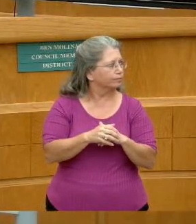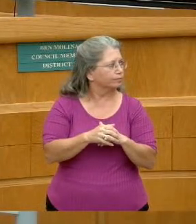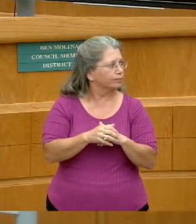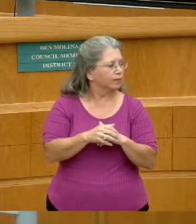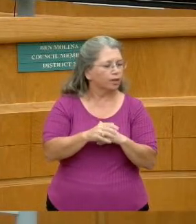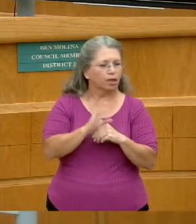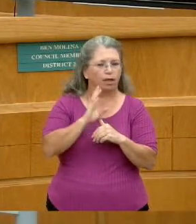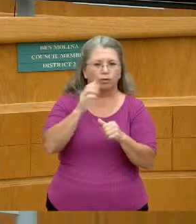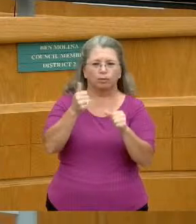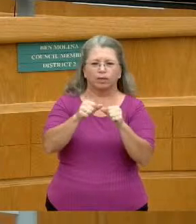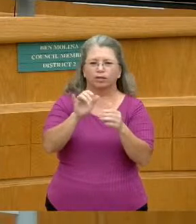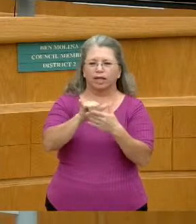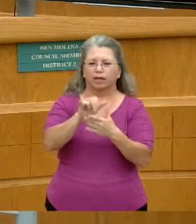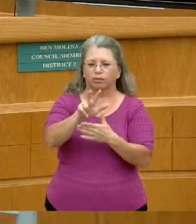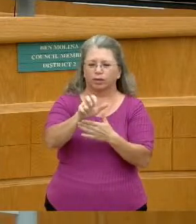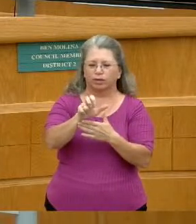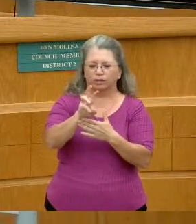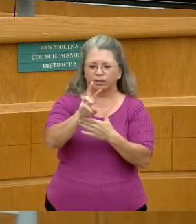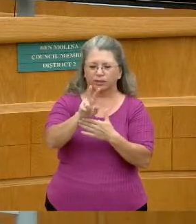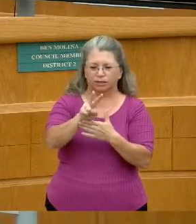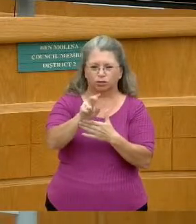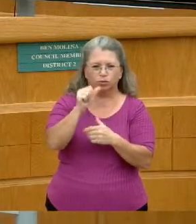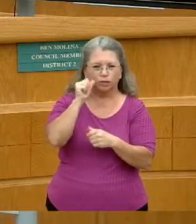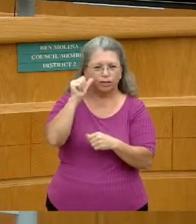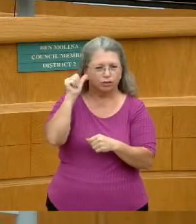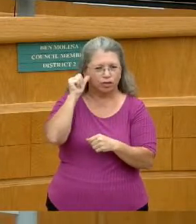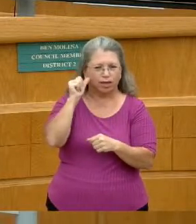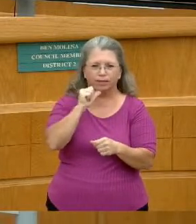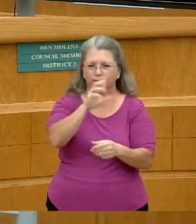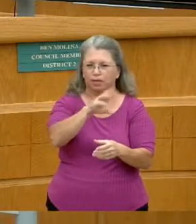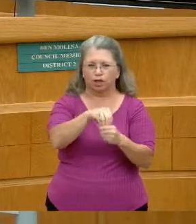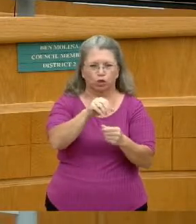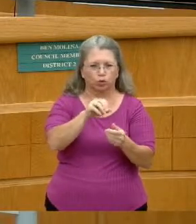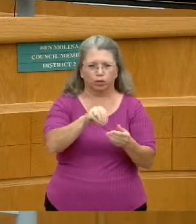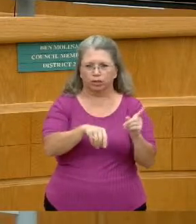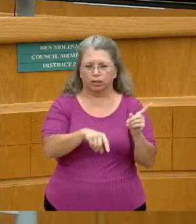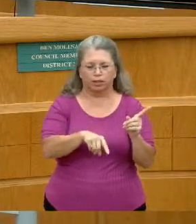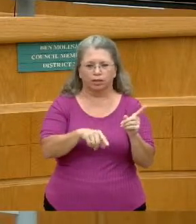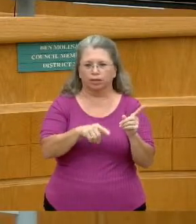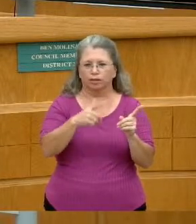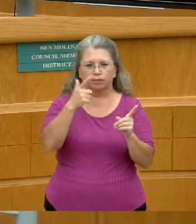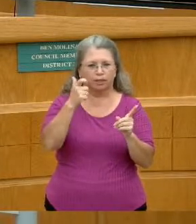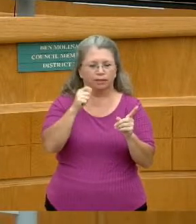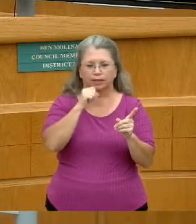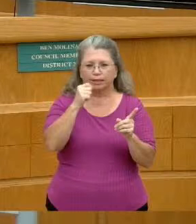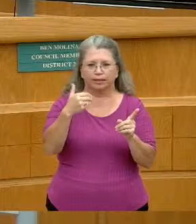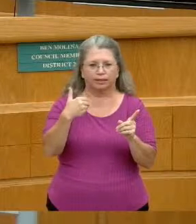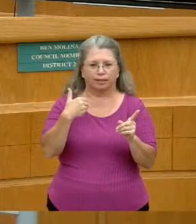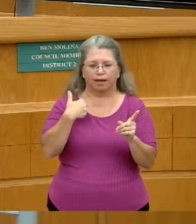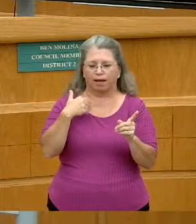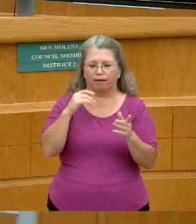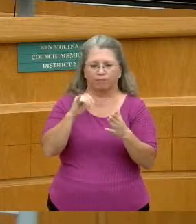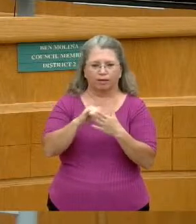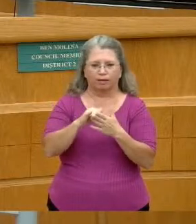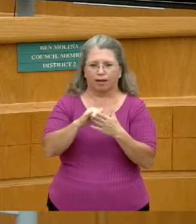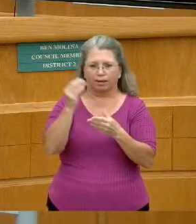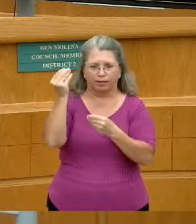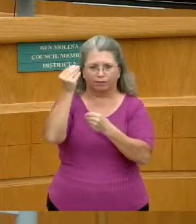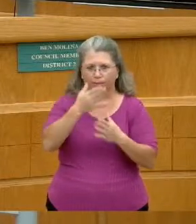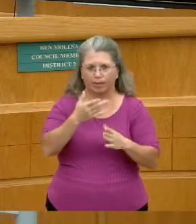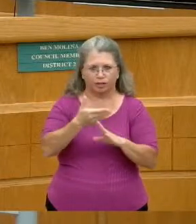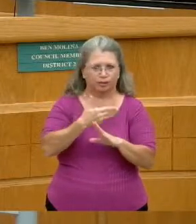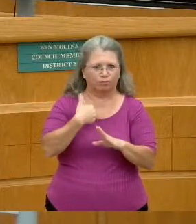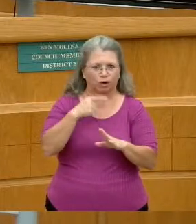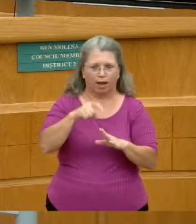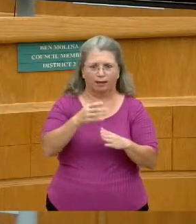the 362 from yesterday is not included in this because the state didn't update their website before I had to finish